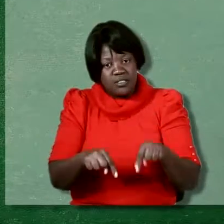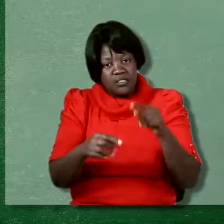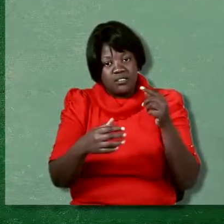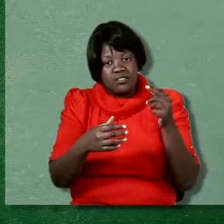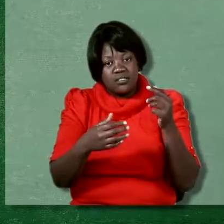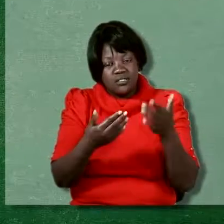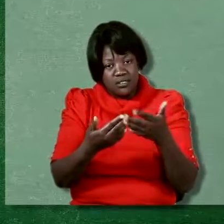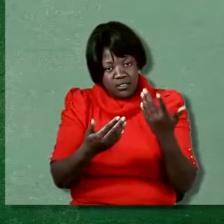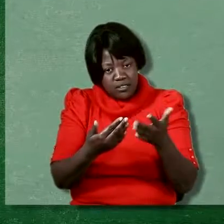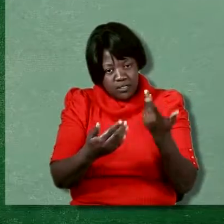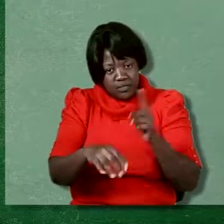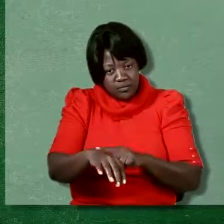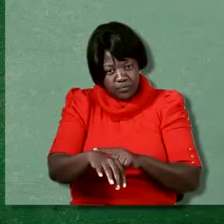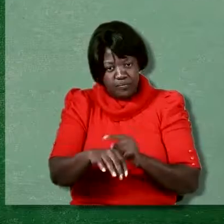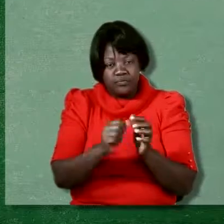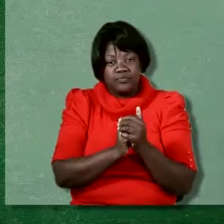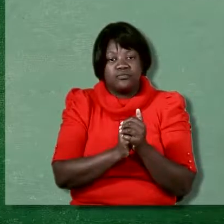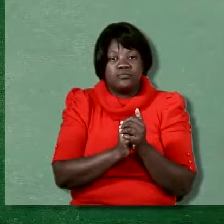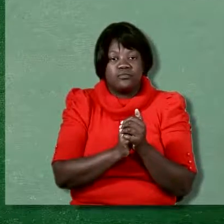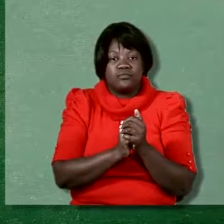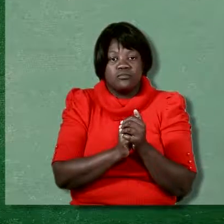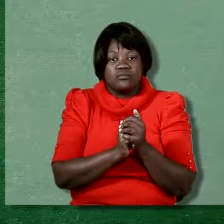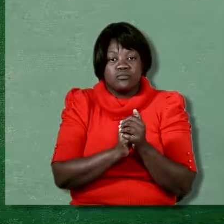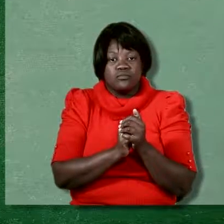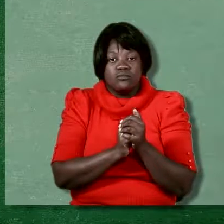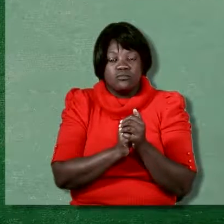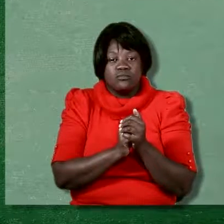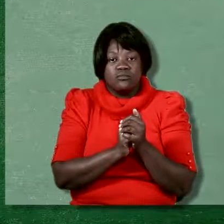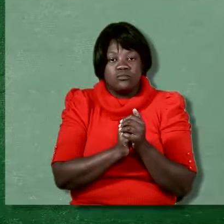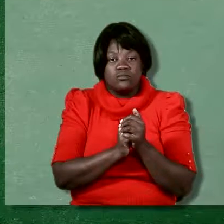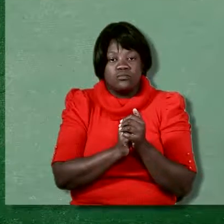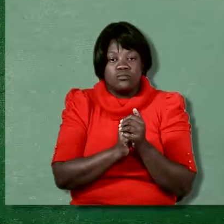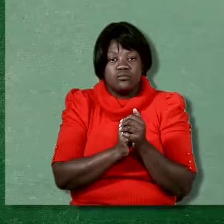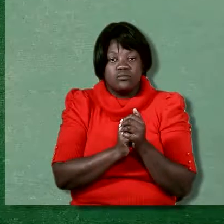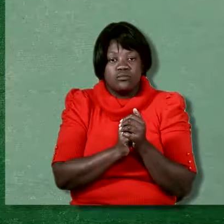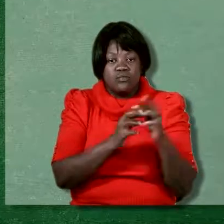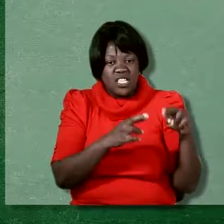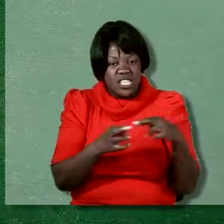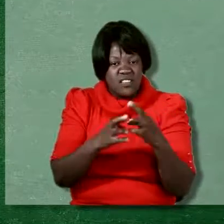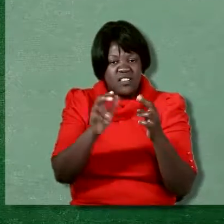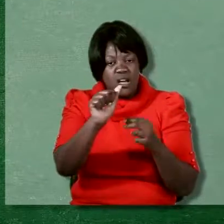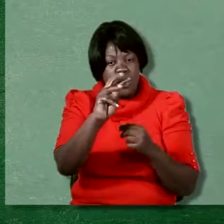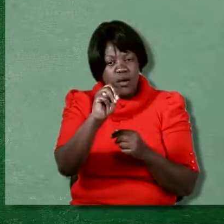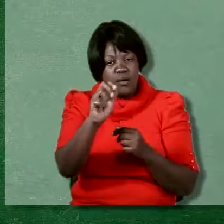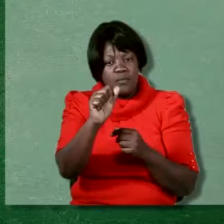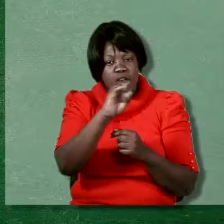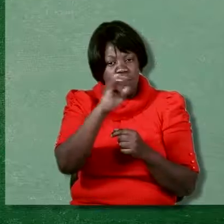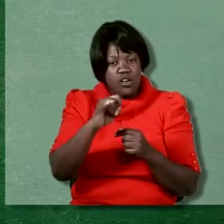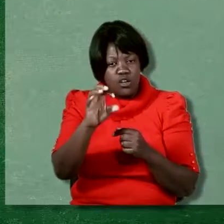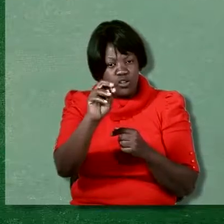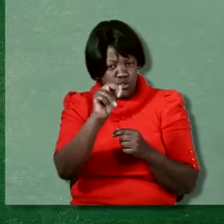So we can say, the river Amazon flows into the Atlantic